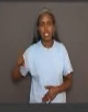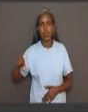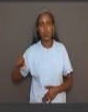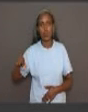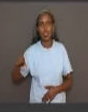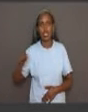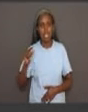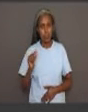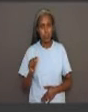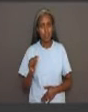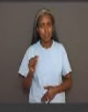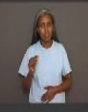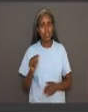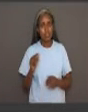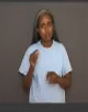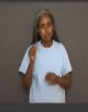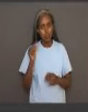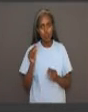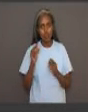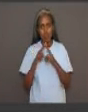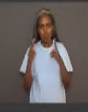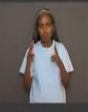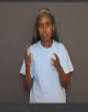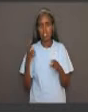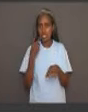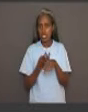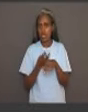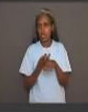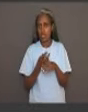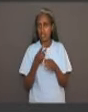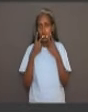Vector PQ is a bit more tricky.